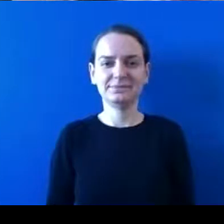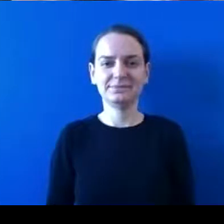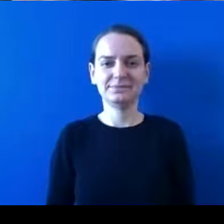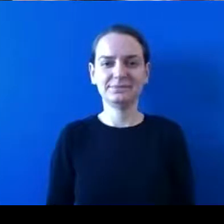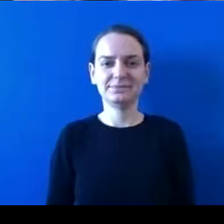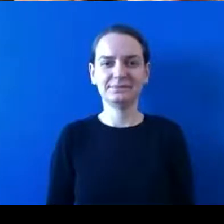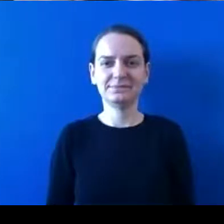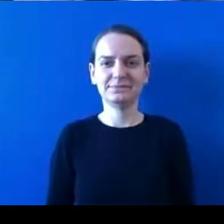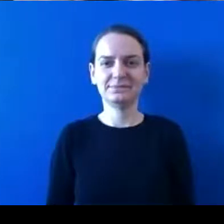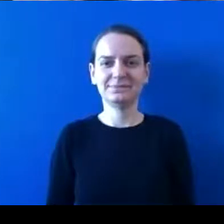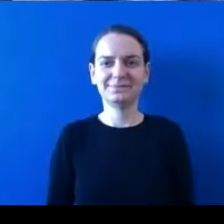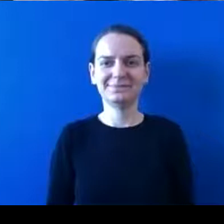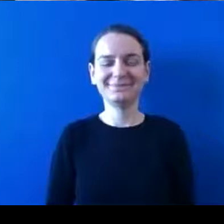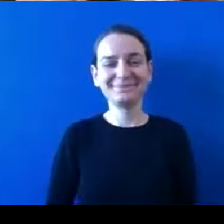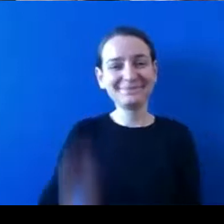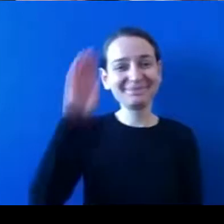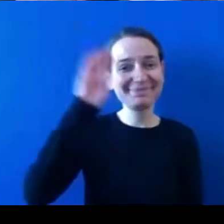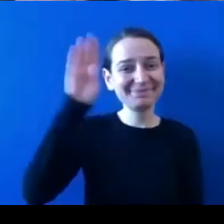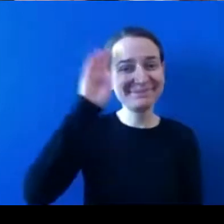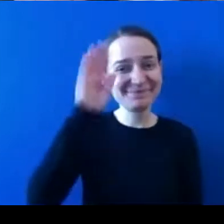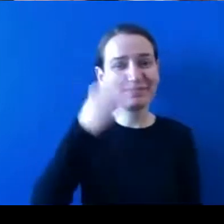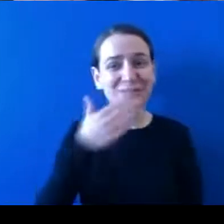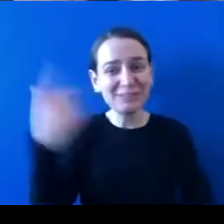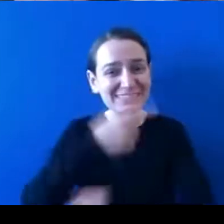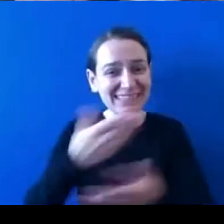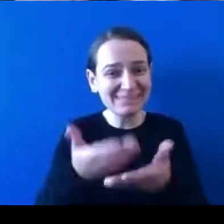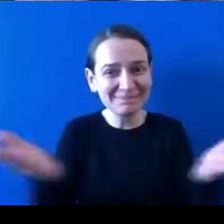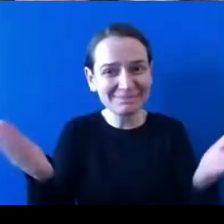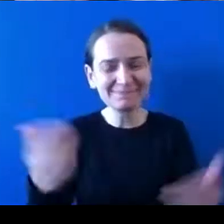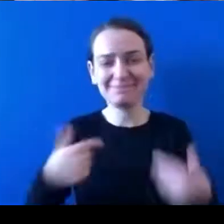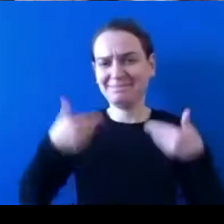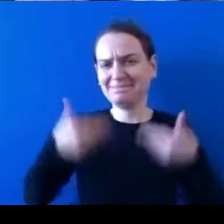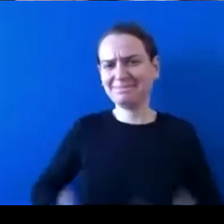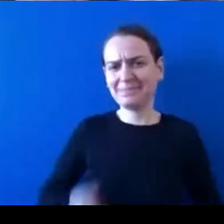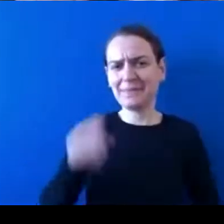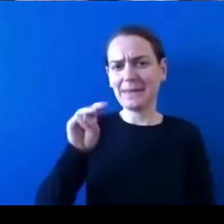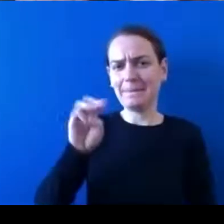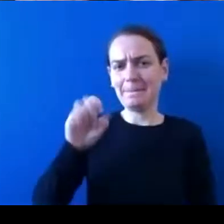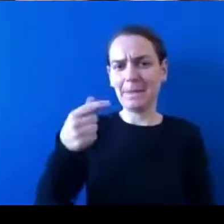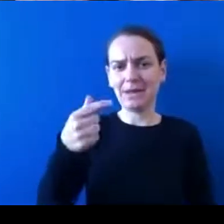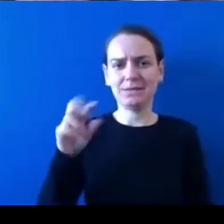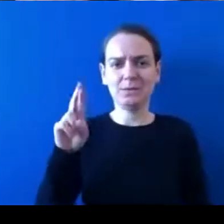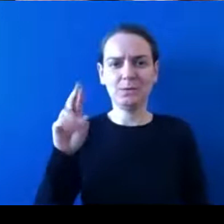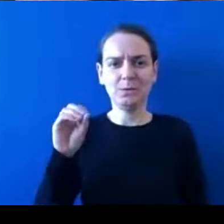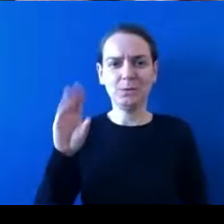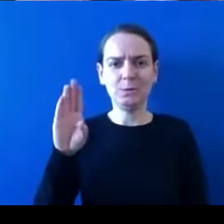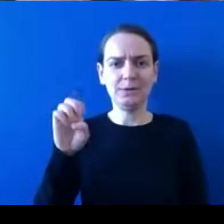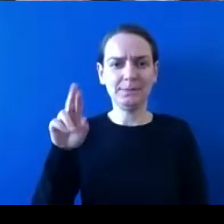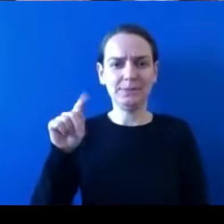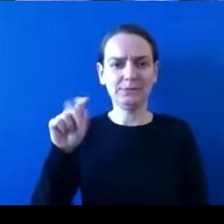Good day. I'm Meg Robertson, the Director of the Orientation and Mobility